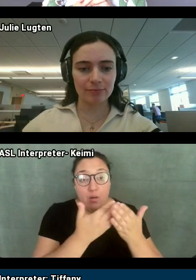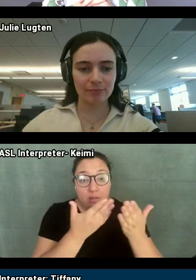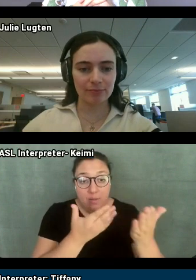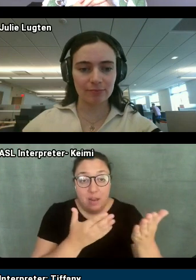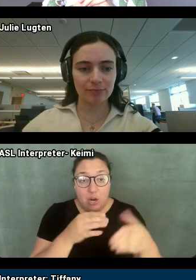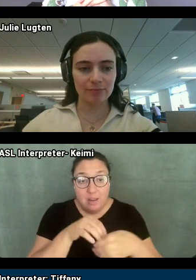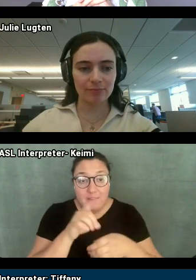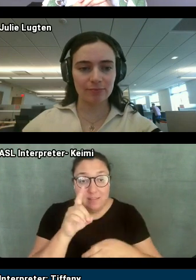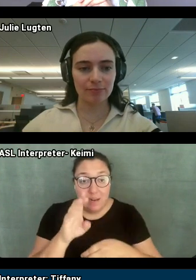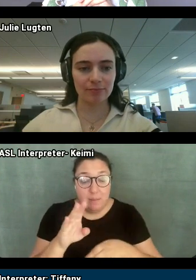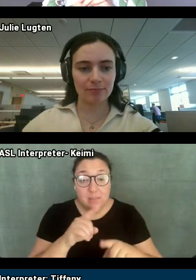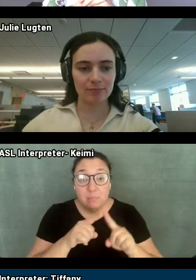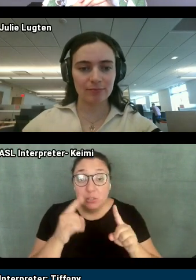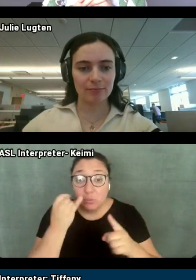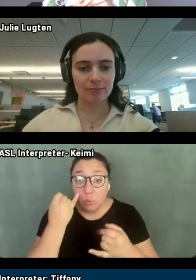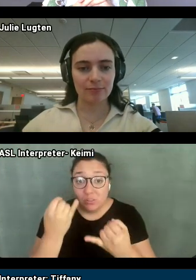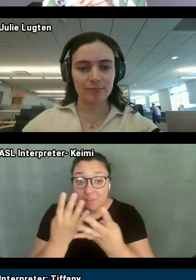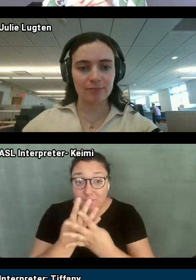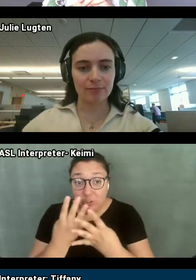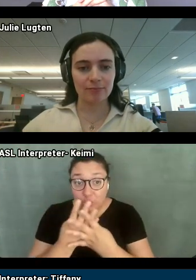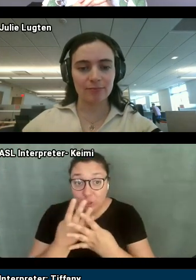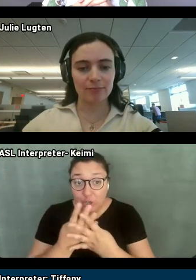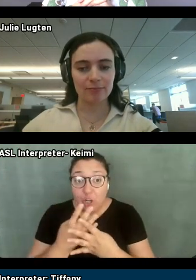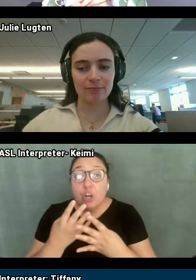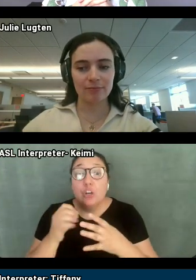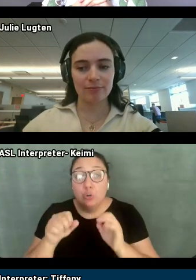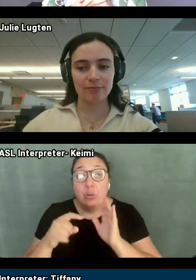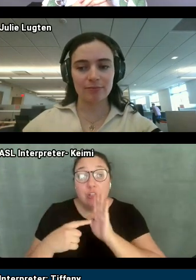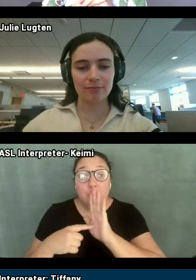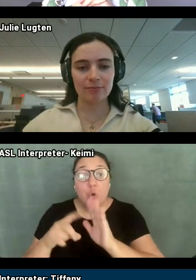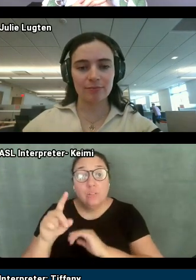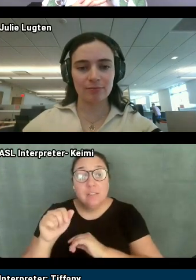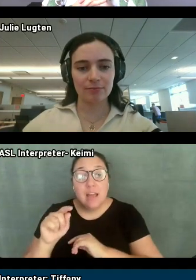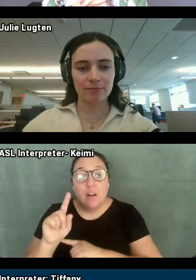this to show only data from the,